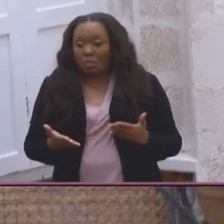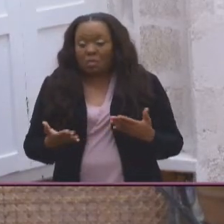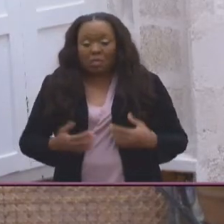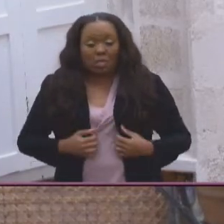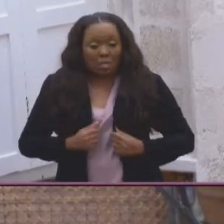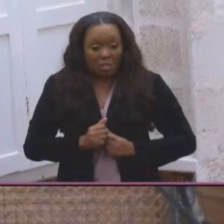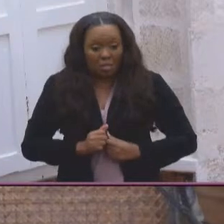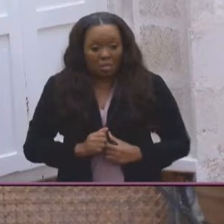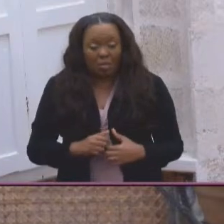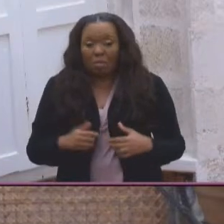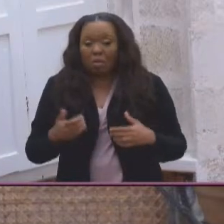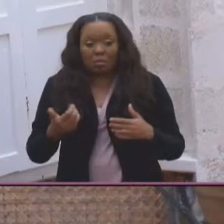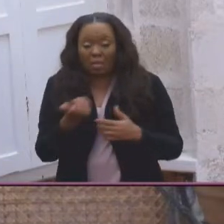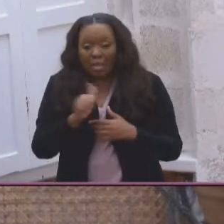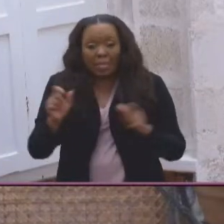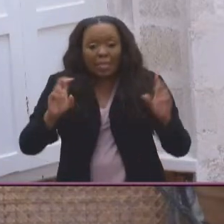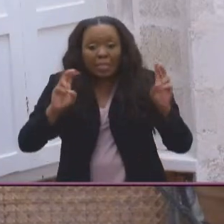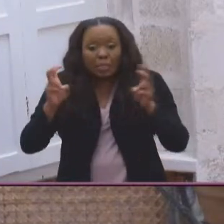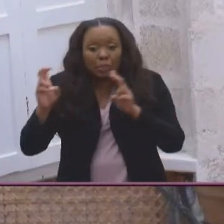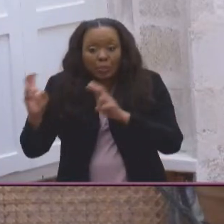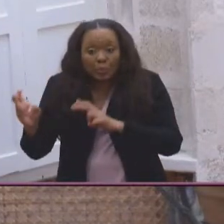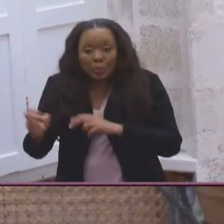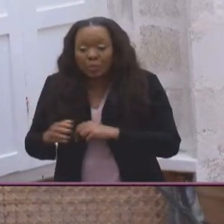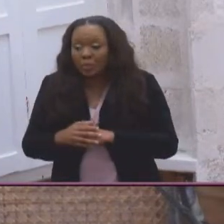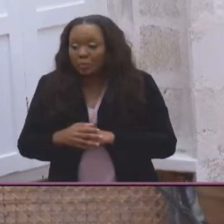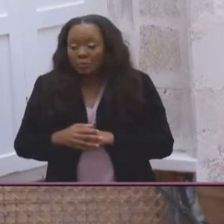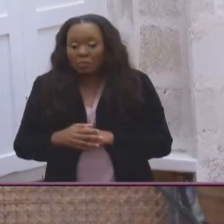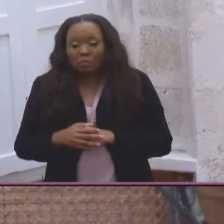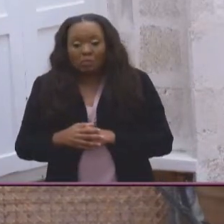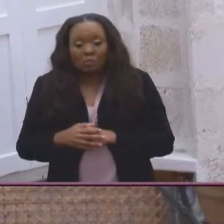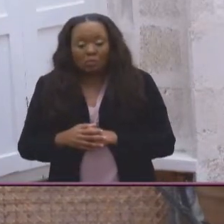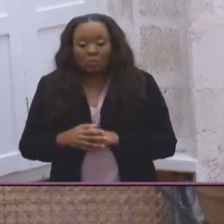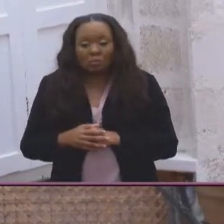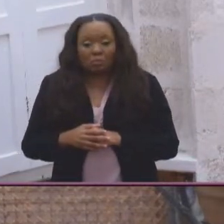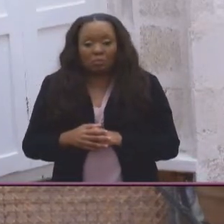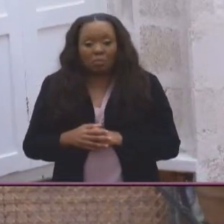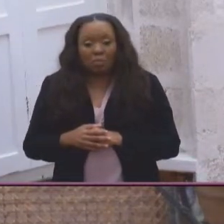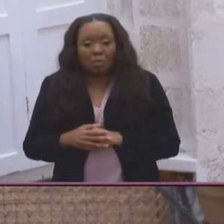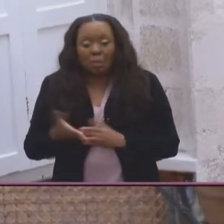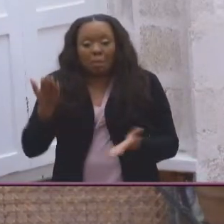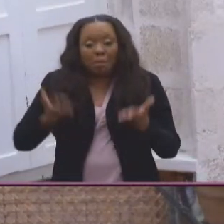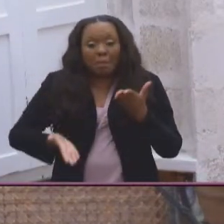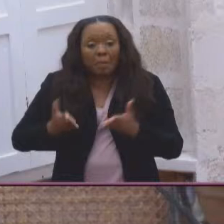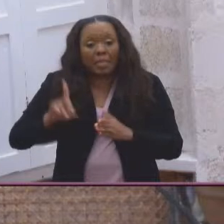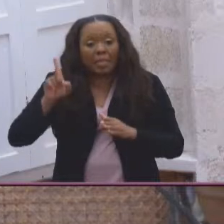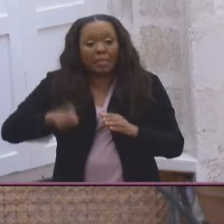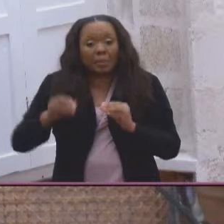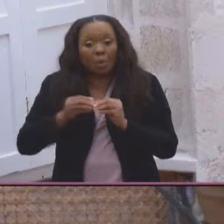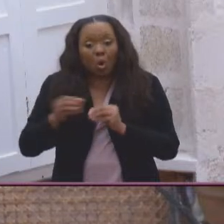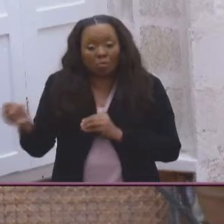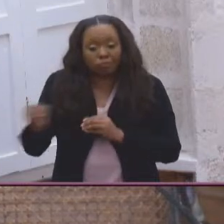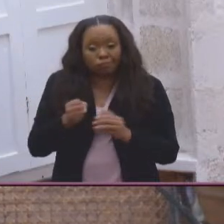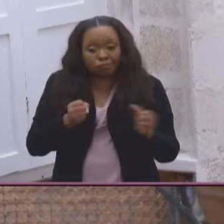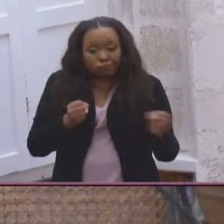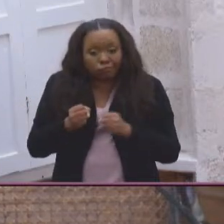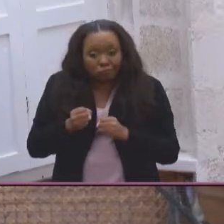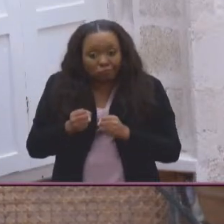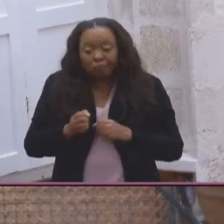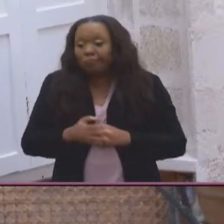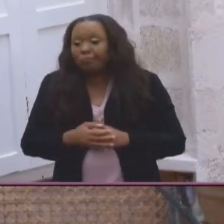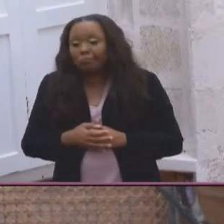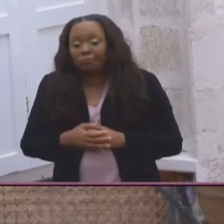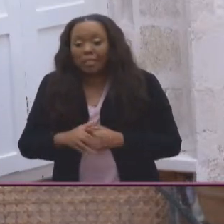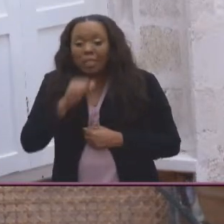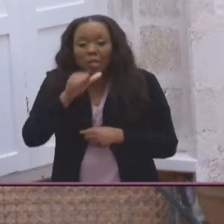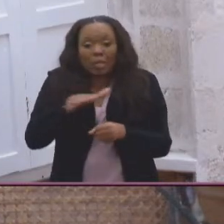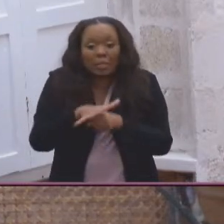promotion and hiring of persons? Because we're not seeing sufficient environmental health officers going across the country. And that is one of the